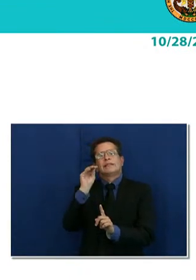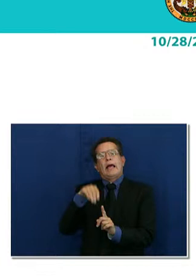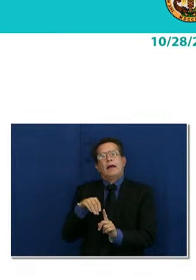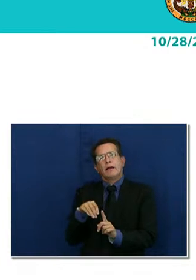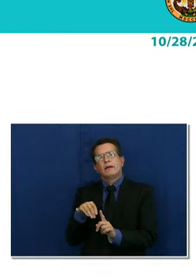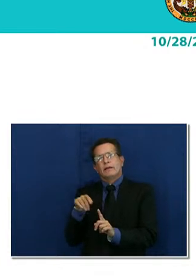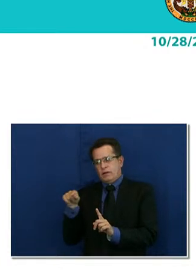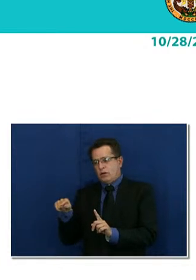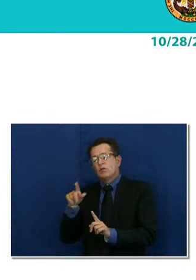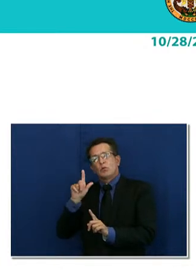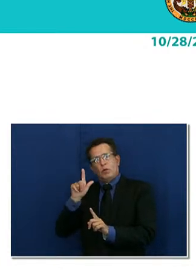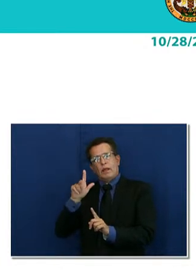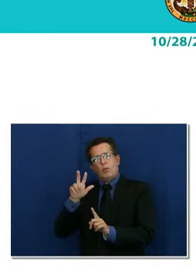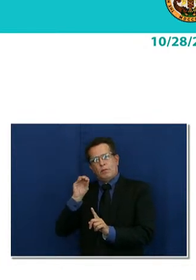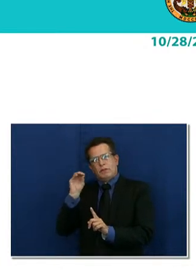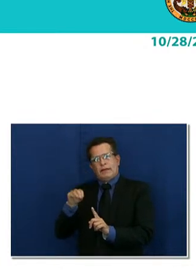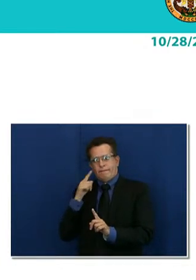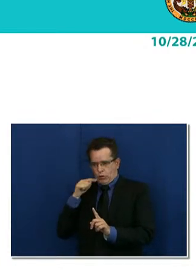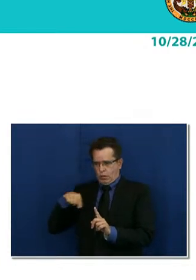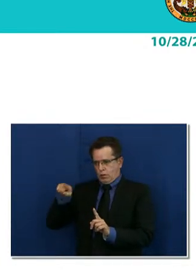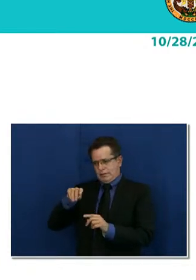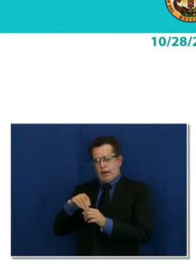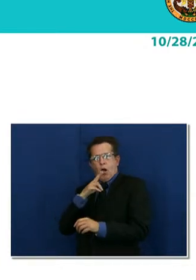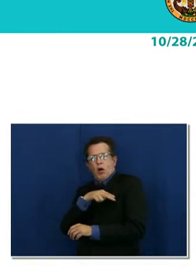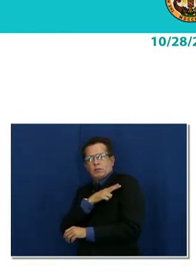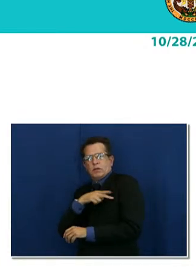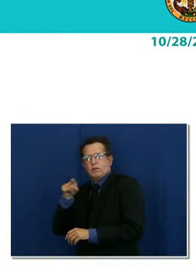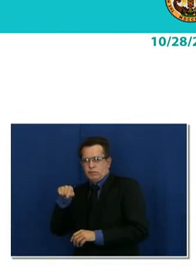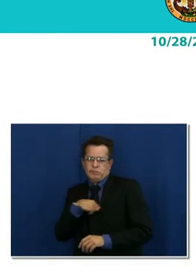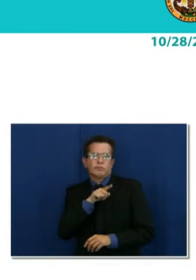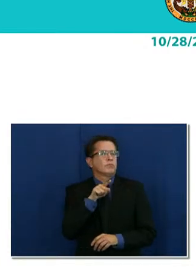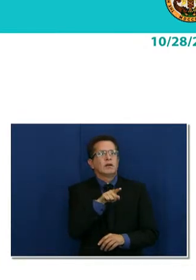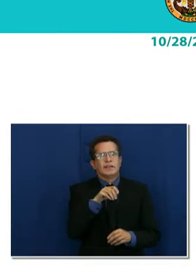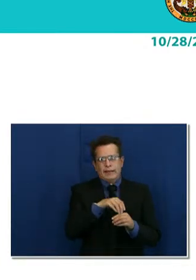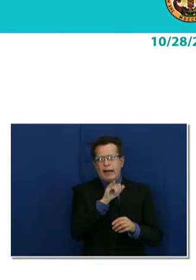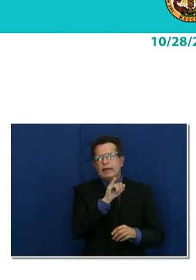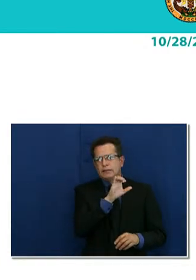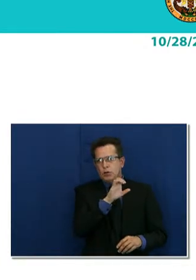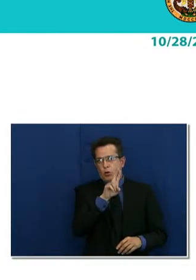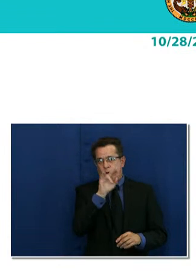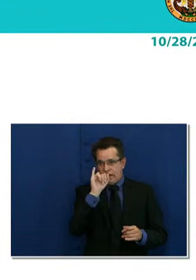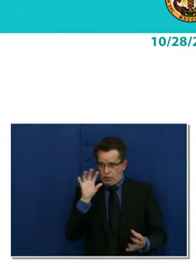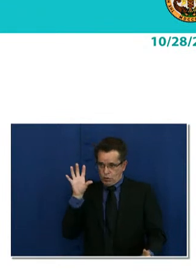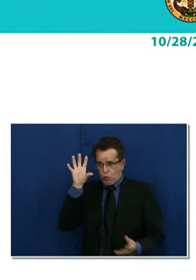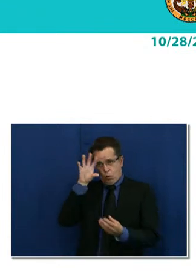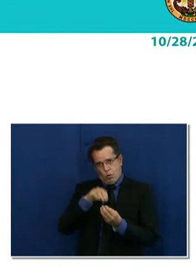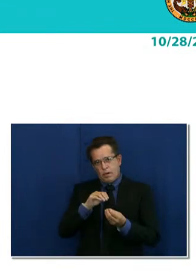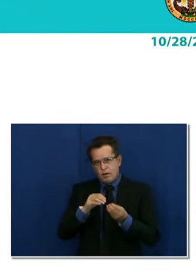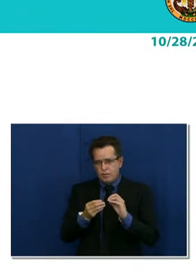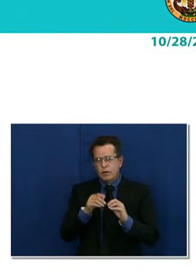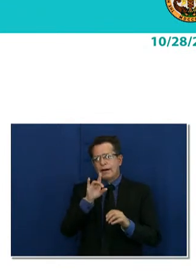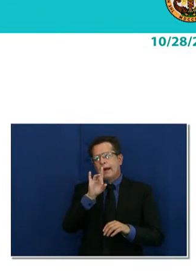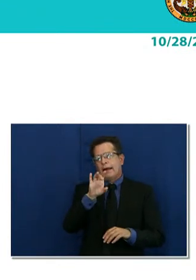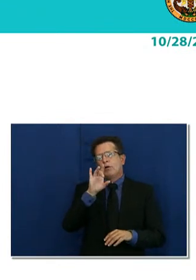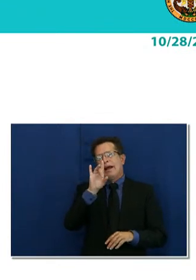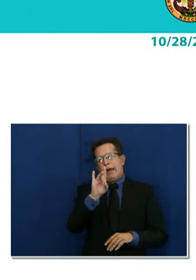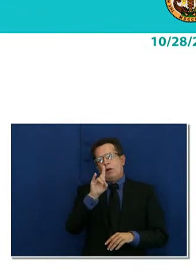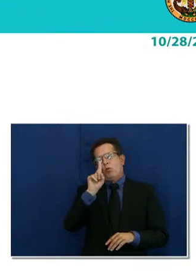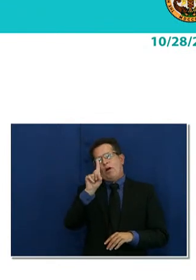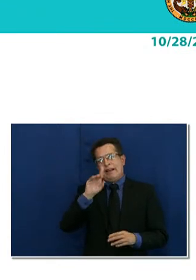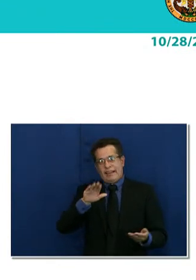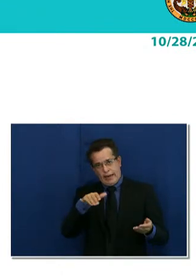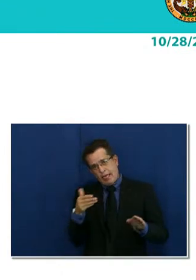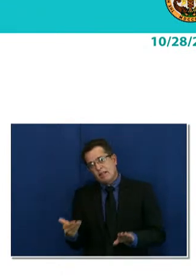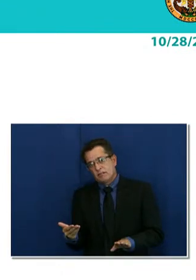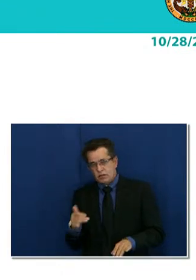and 23% of those that have been hospitalized. The total number of cases includes 881